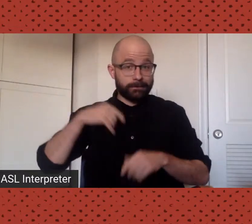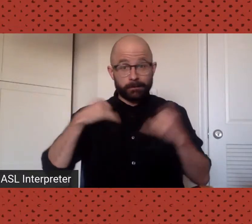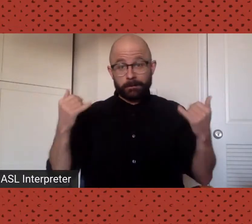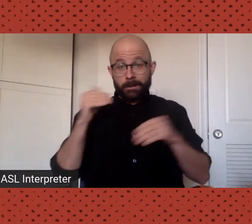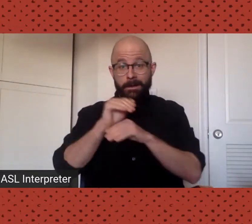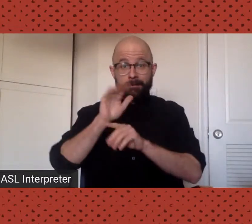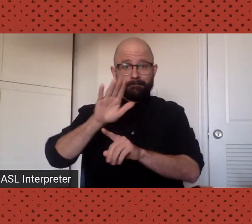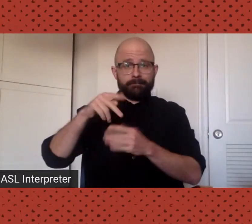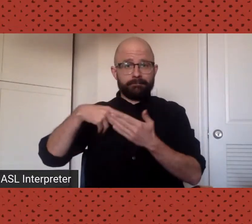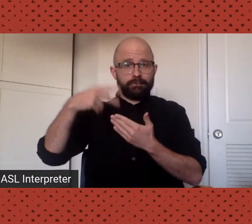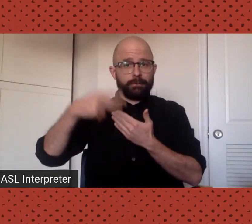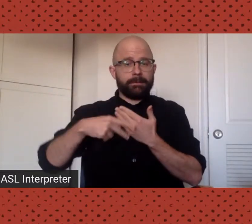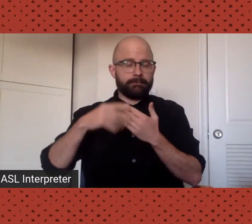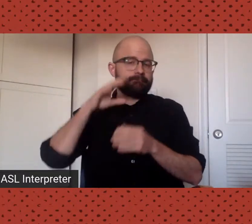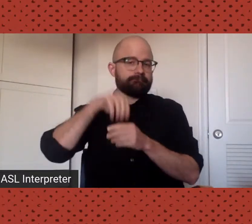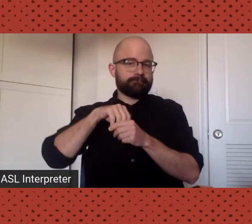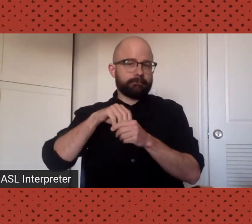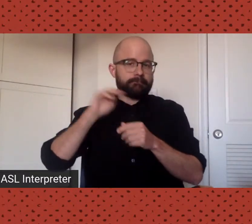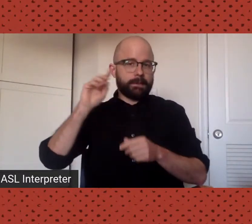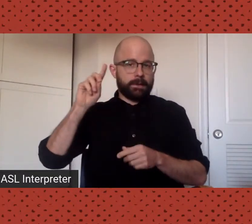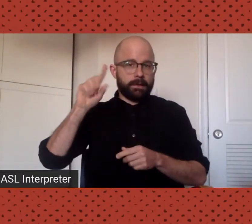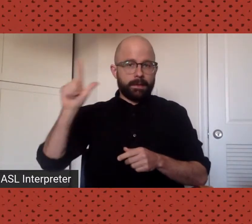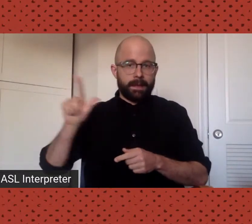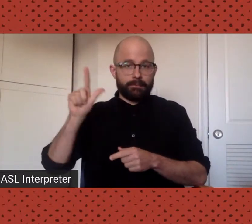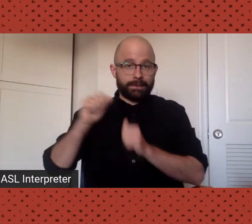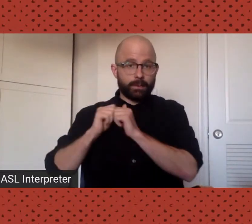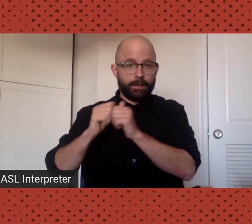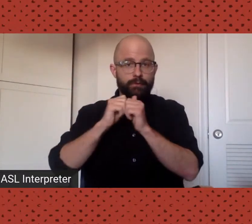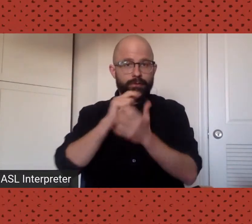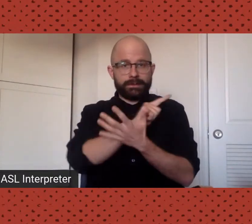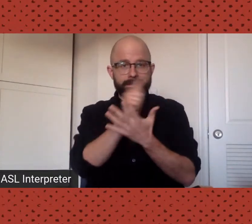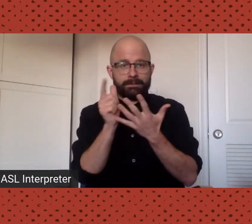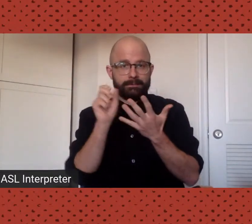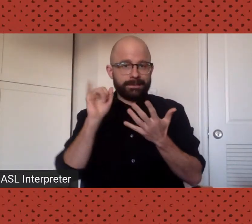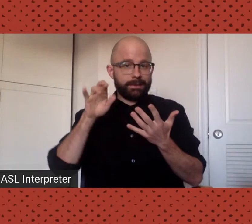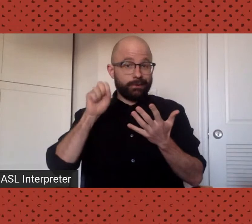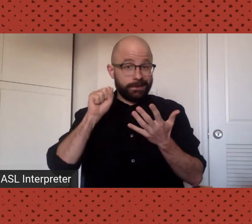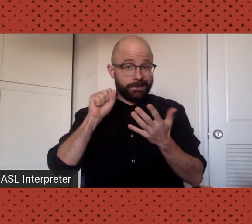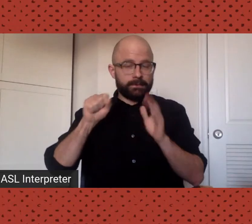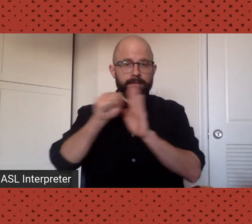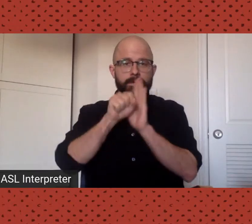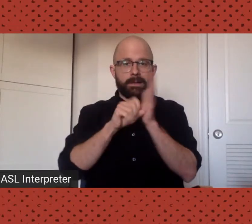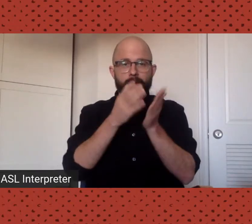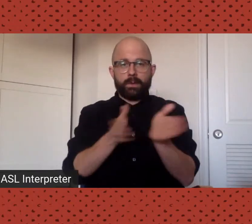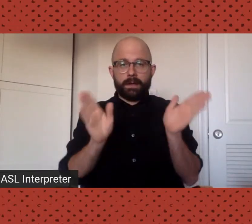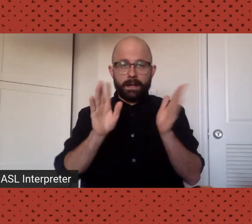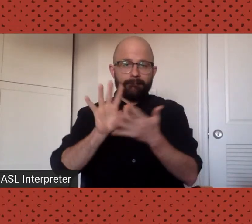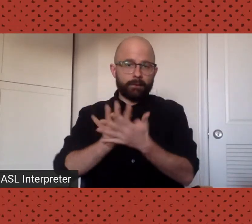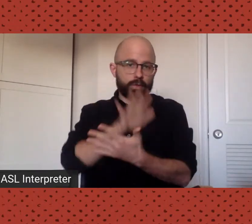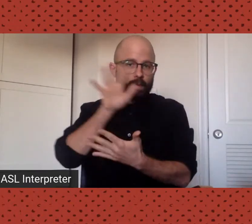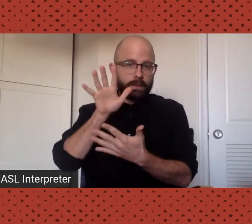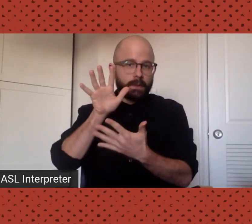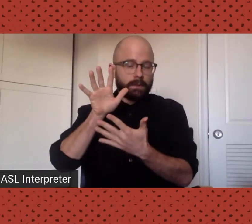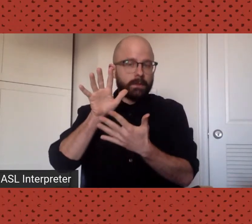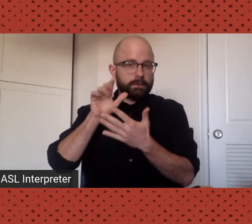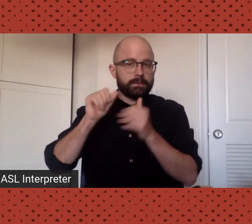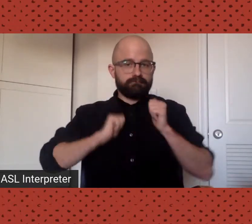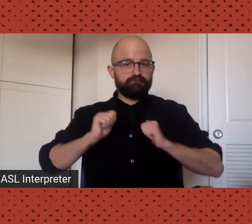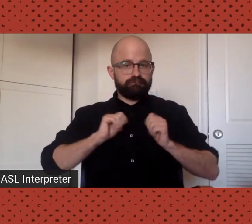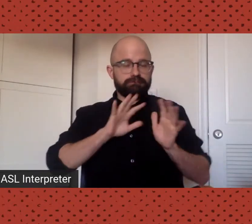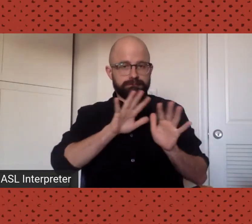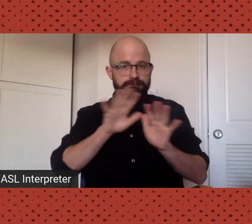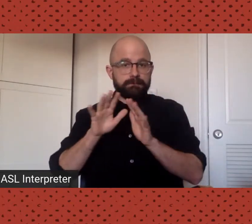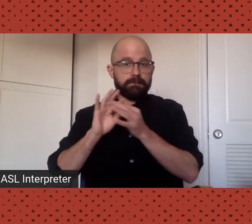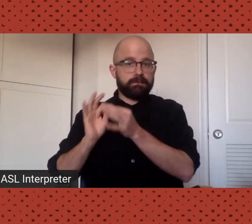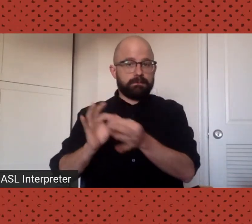is presented as part of the Maryland Libraries Together series, which is a statewide virtual programming initiative cooperatively organized